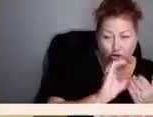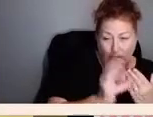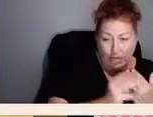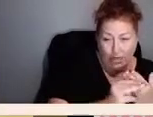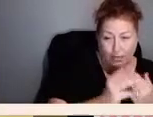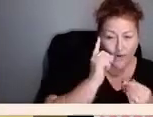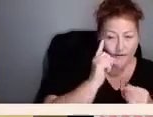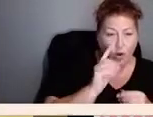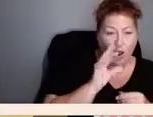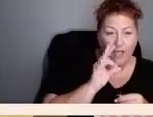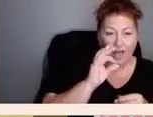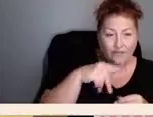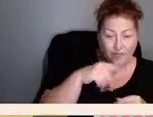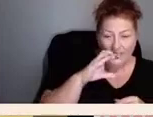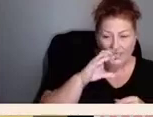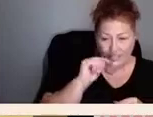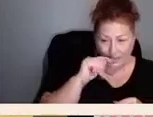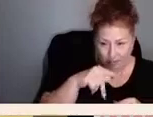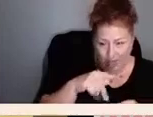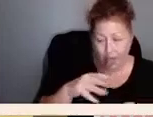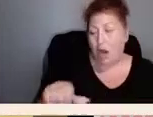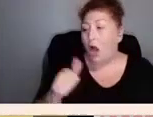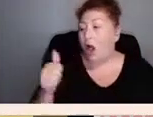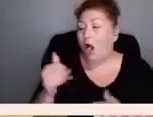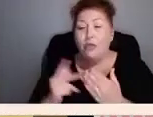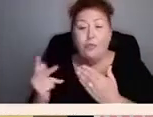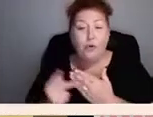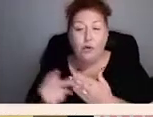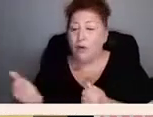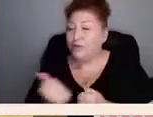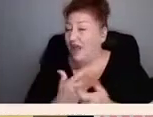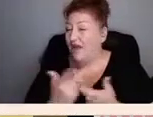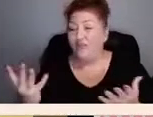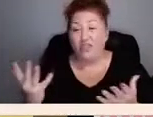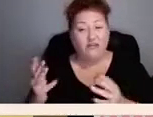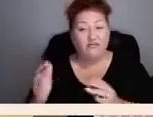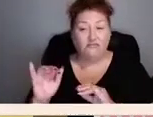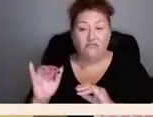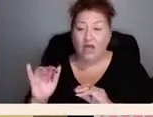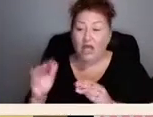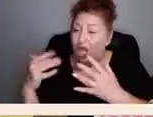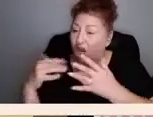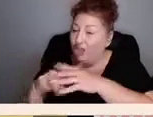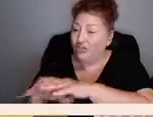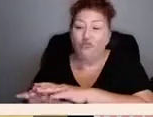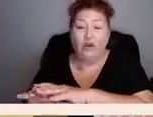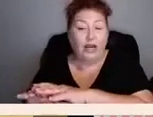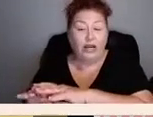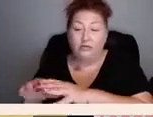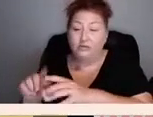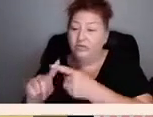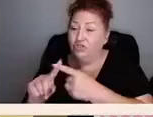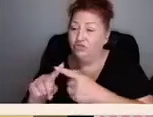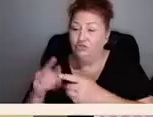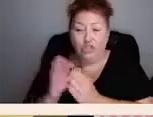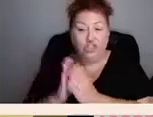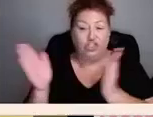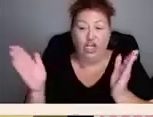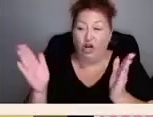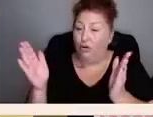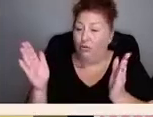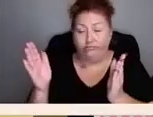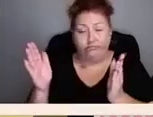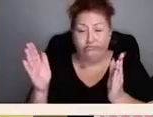for the FPCTP, and other programs, everything is integrated into just the general